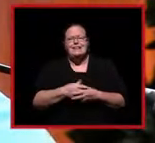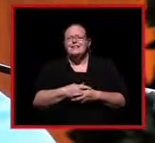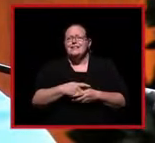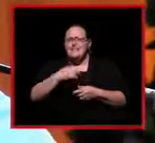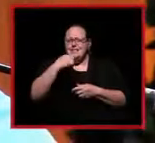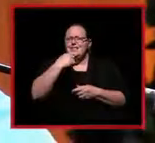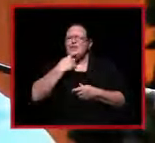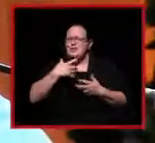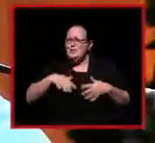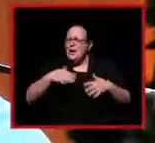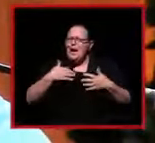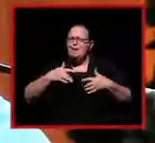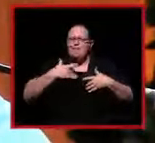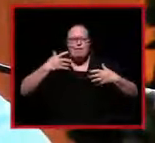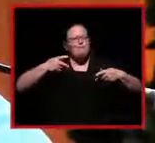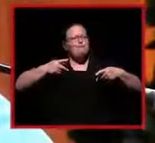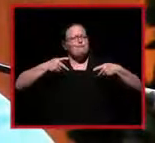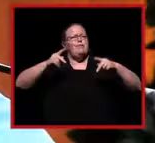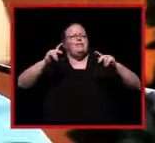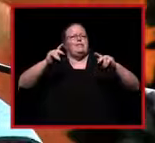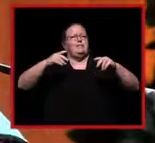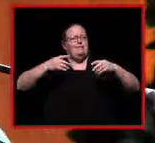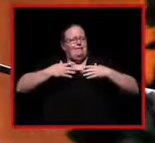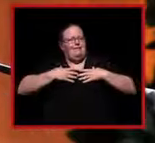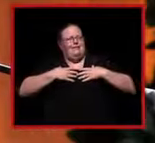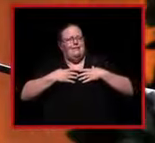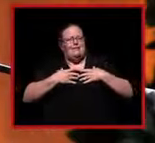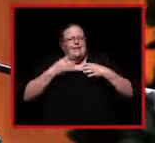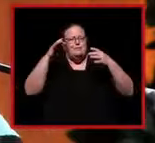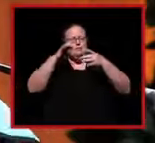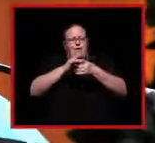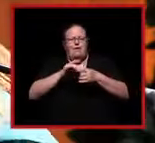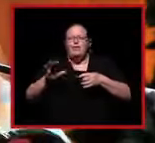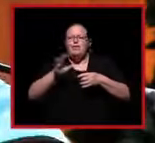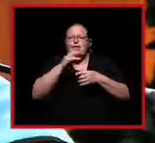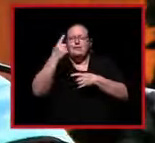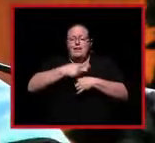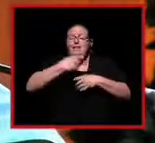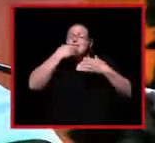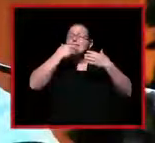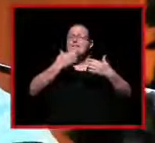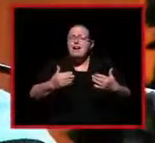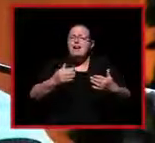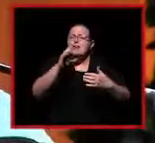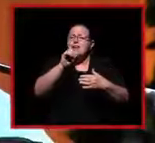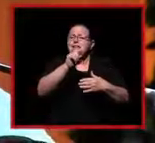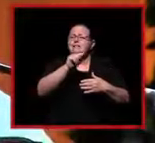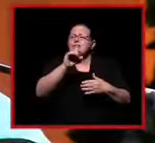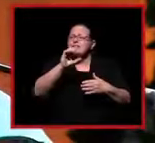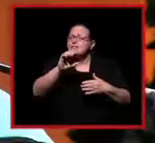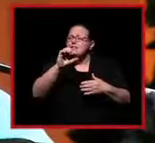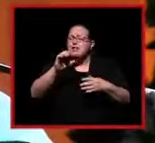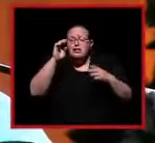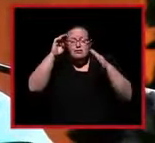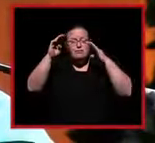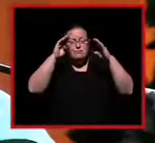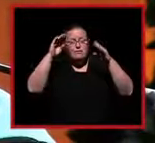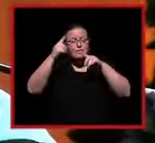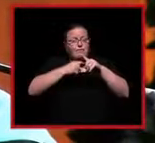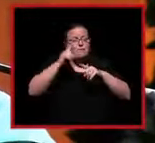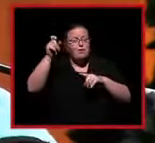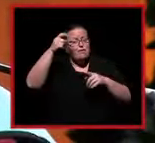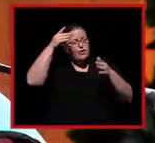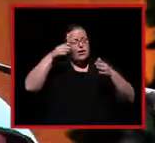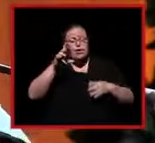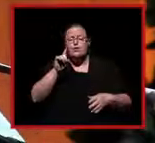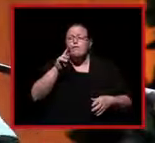Seriously, it's a privilege, and I am honored to be part of your day. So thank you, Springfield Tech. I bring you the greetings of our governor, Deval L.